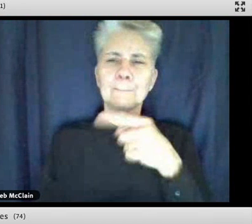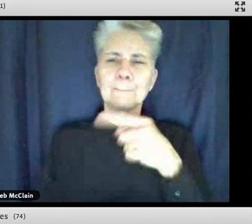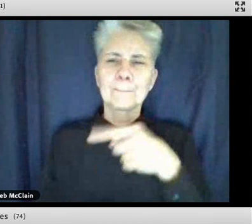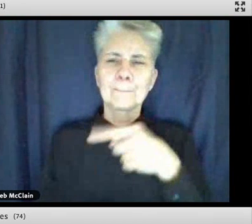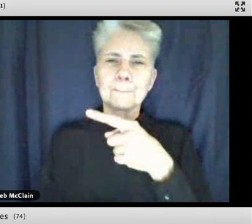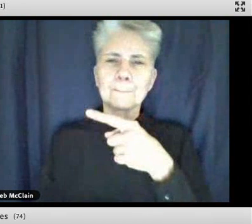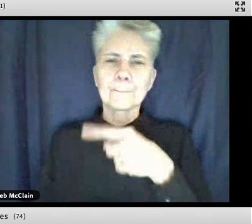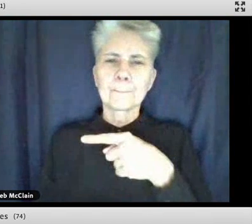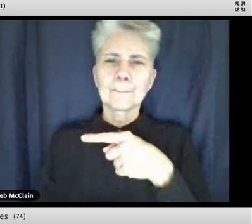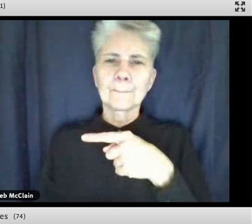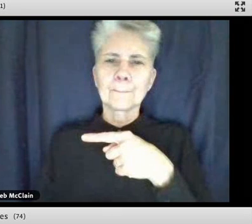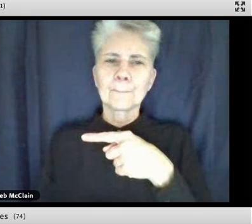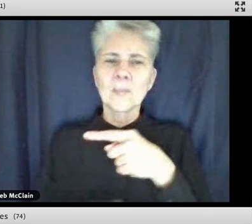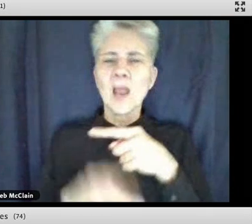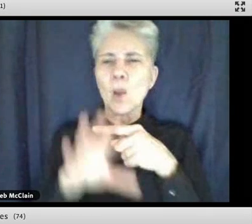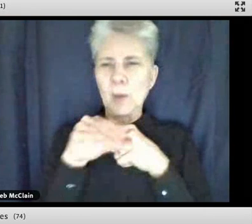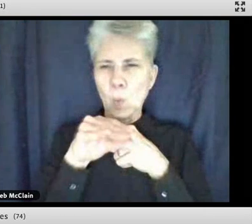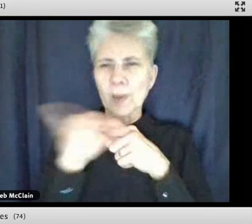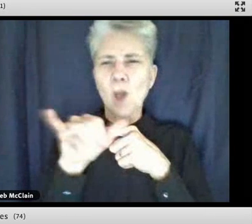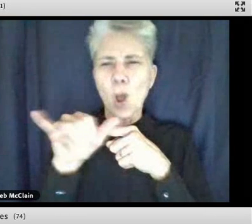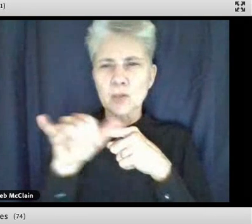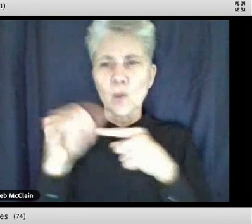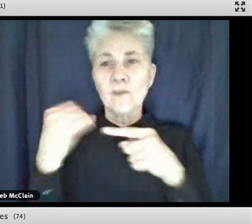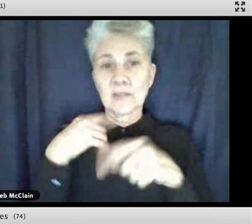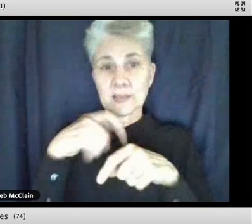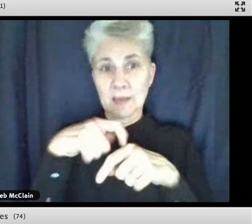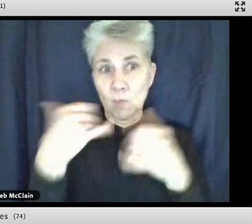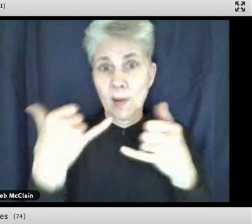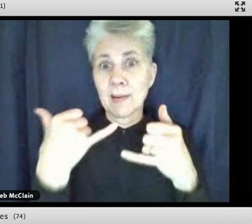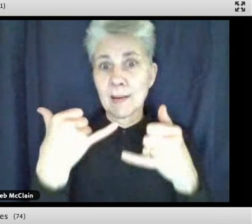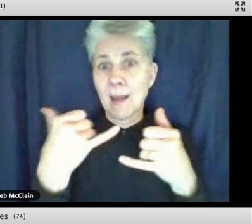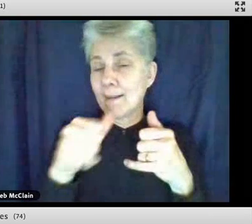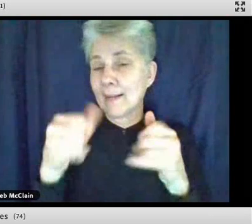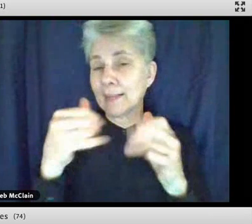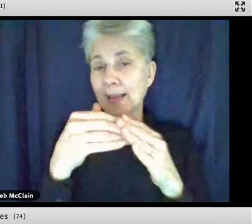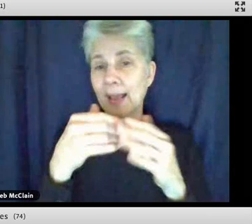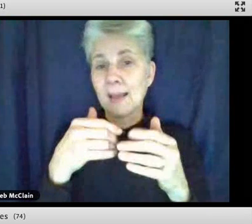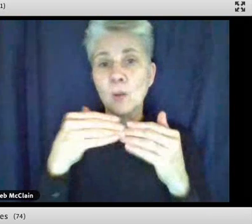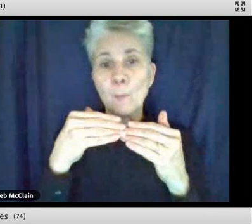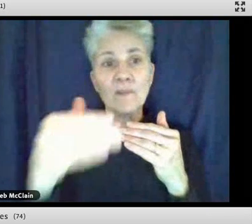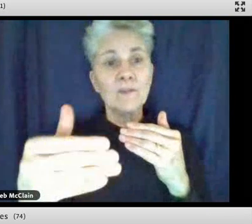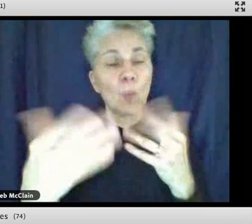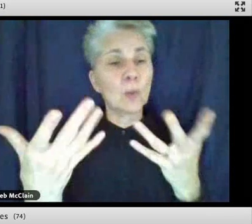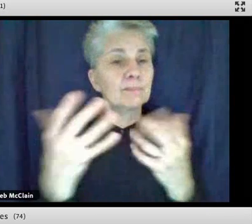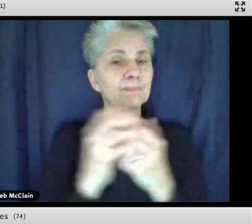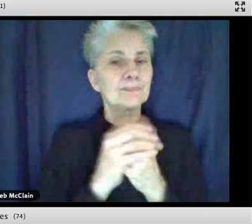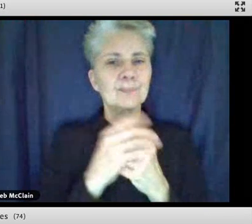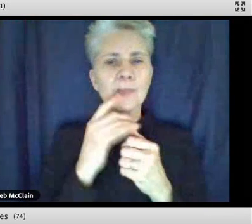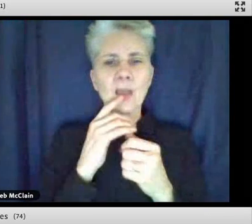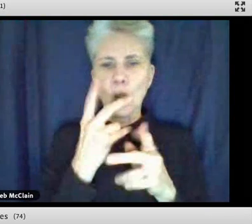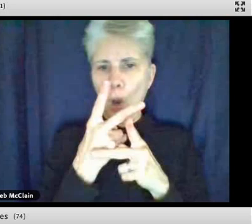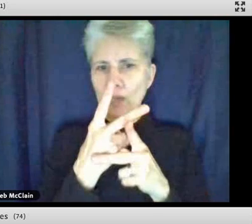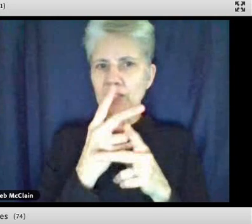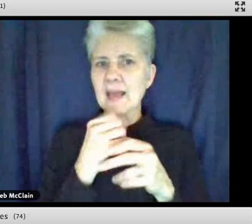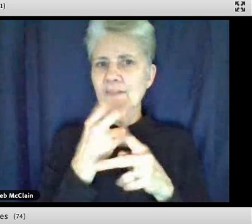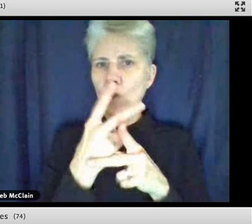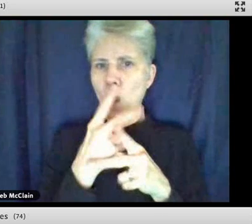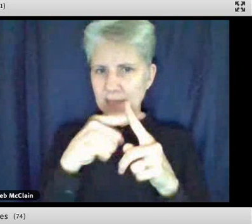there's some recorded stuff. So if you do have time right now, and again, moving forward, we'll be cautious, have cautious